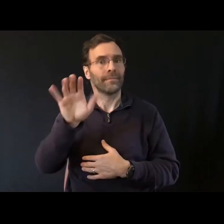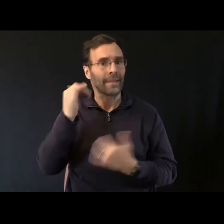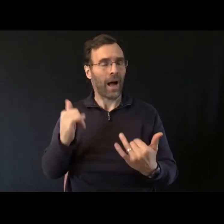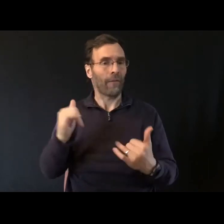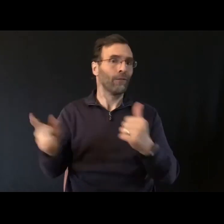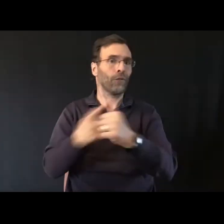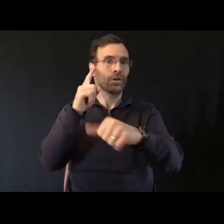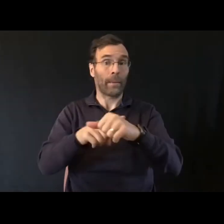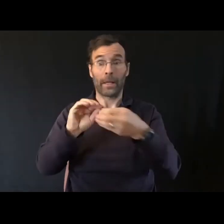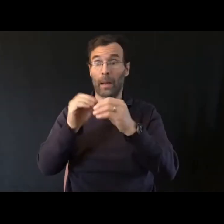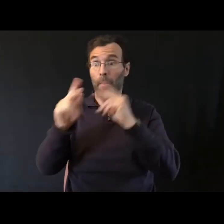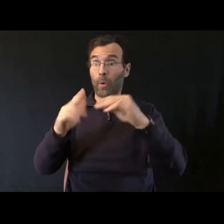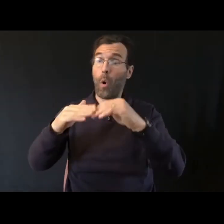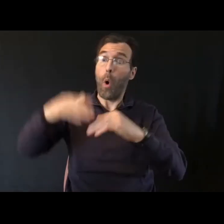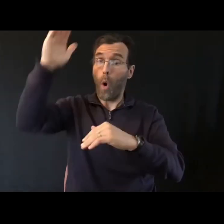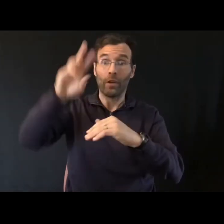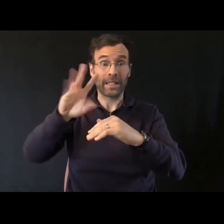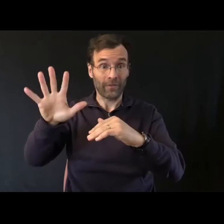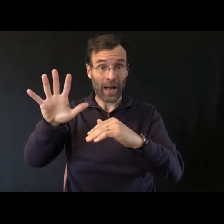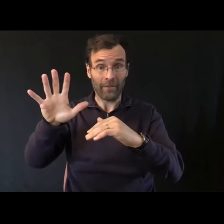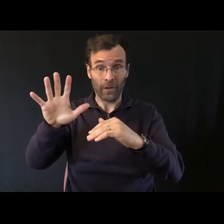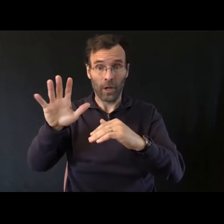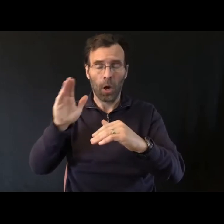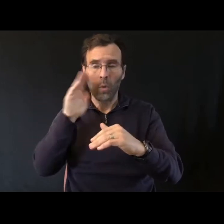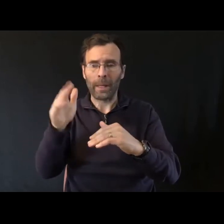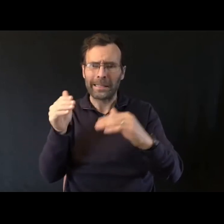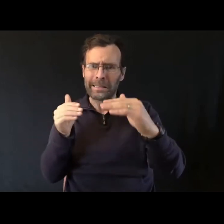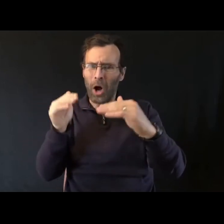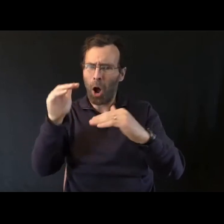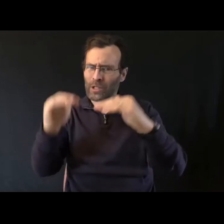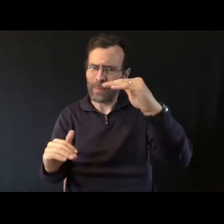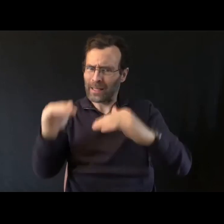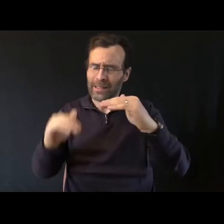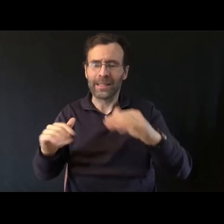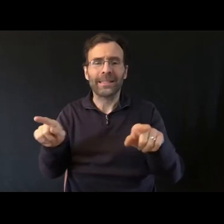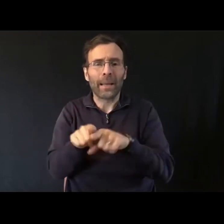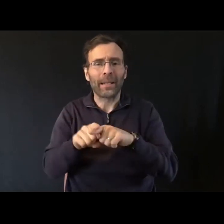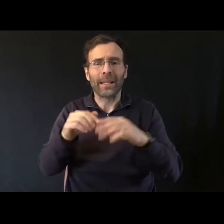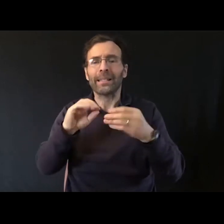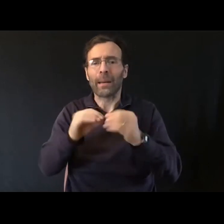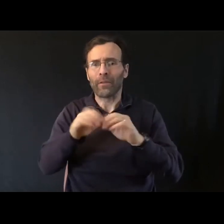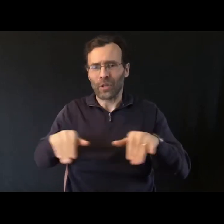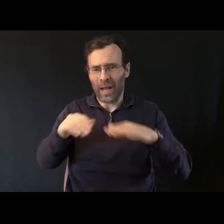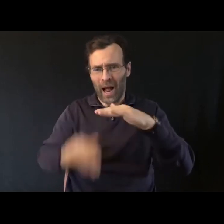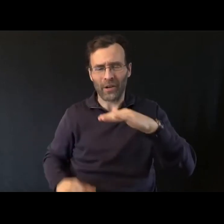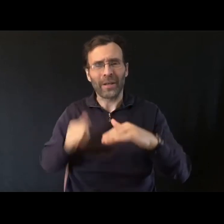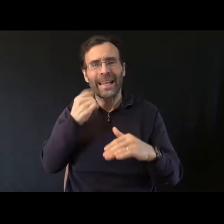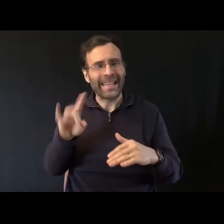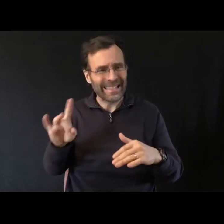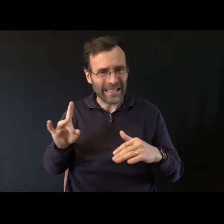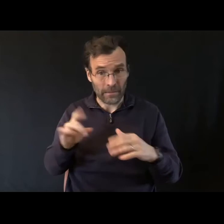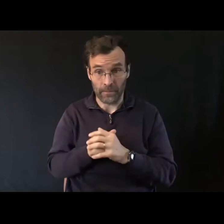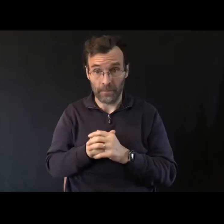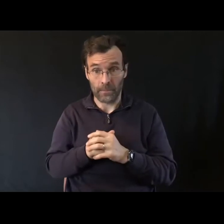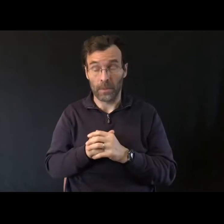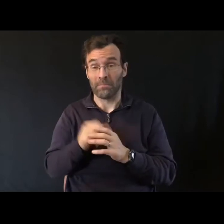of people over 65 is expected to be close to the number of children under 18. Another way to frame